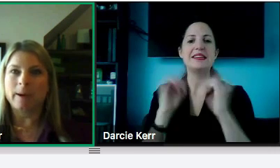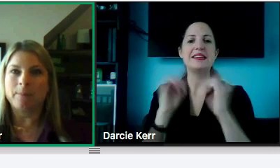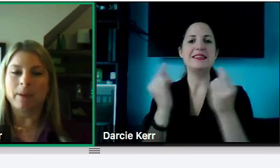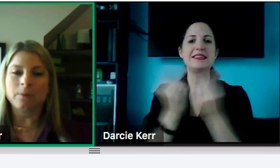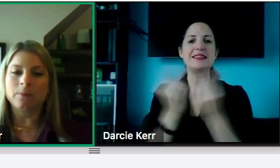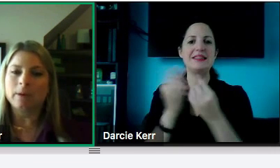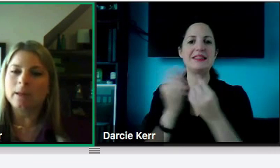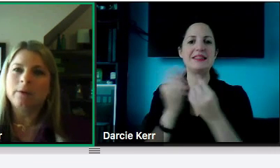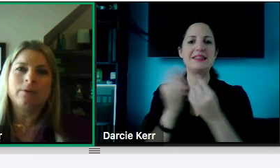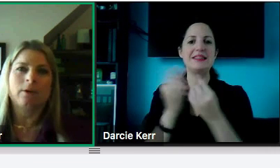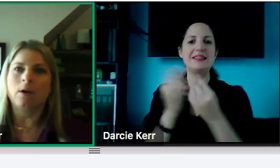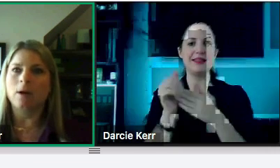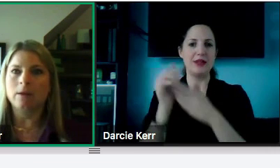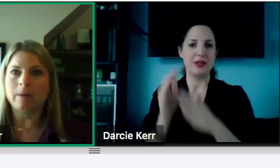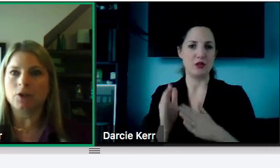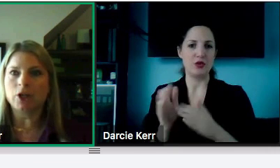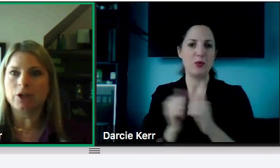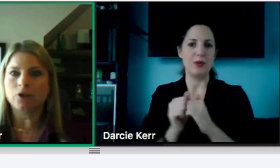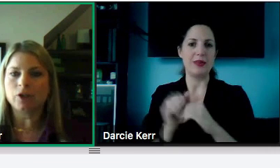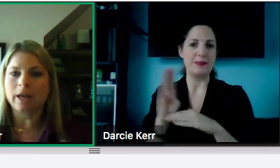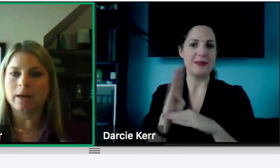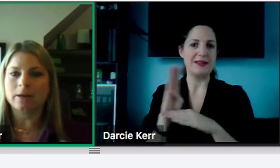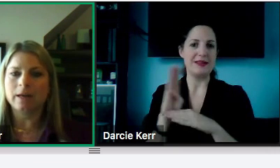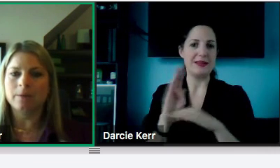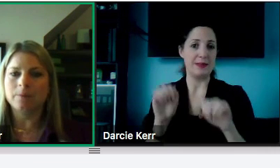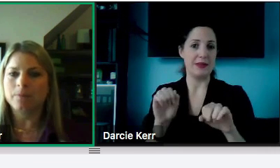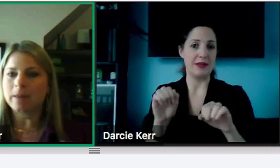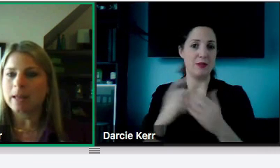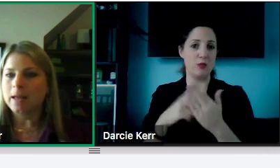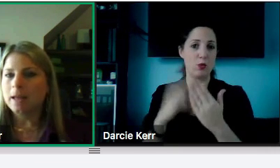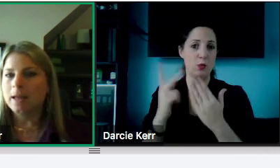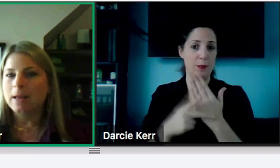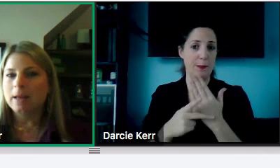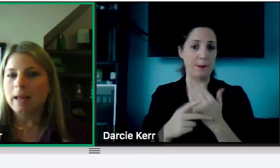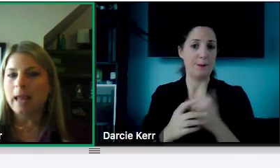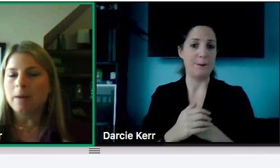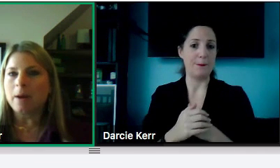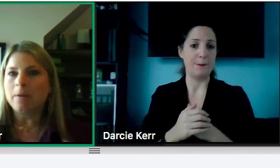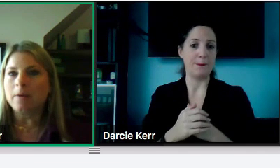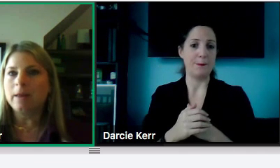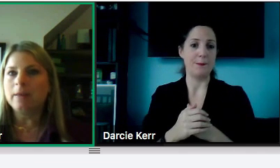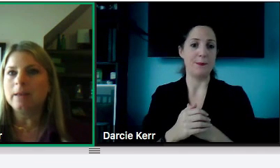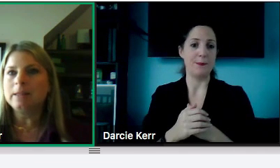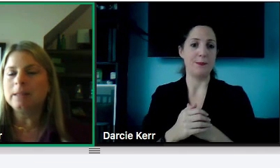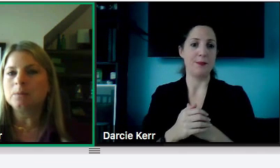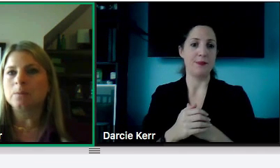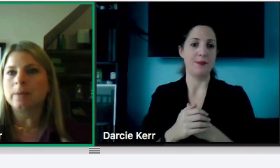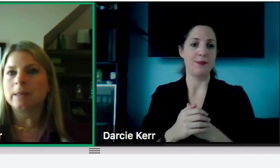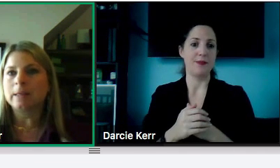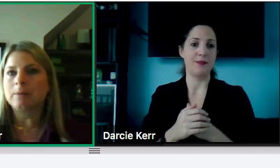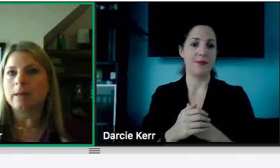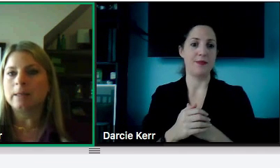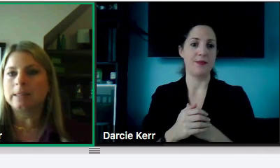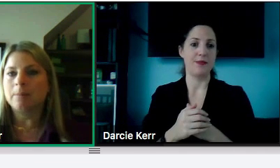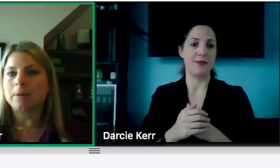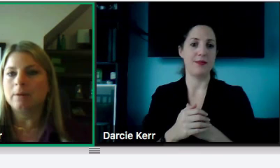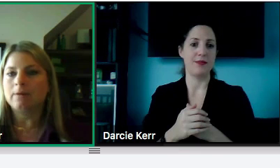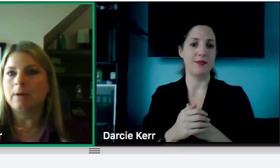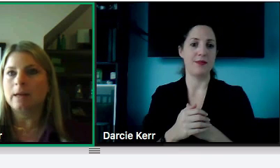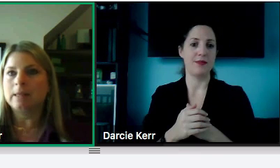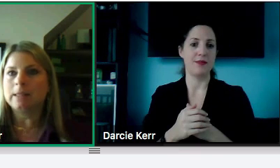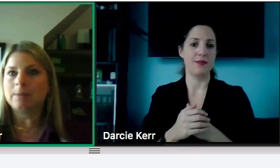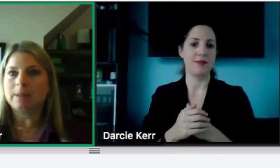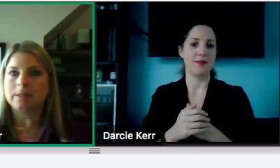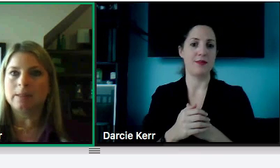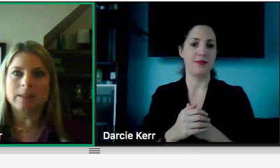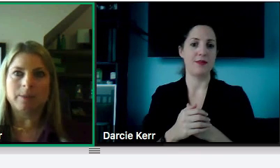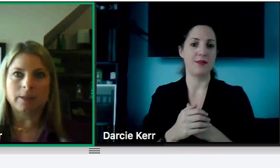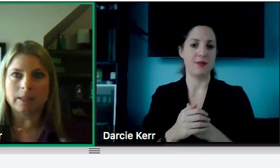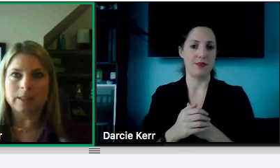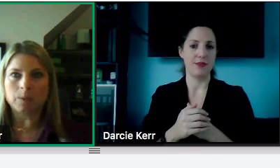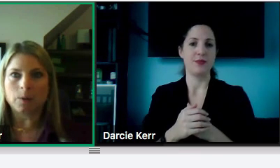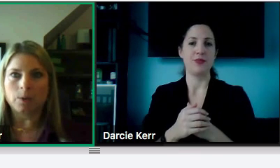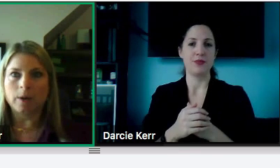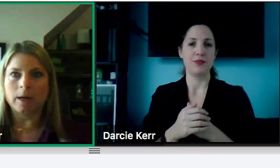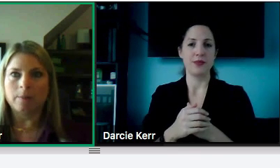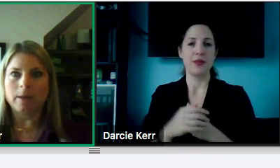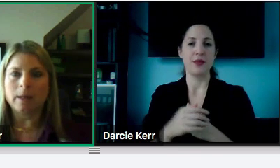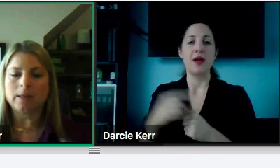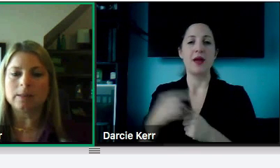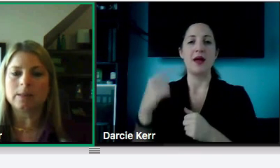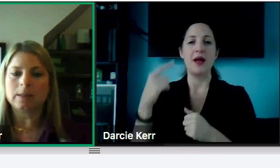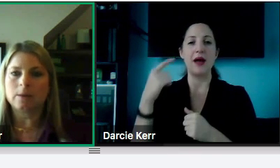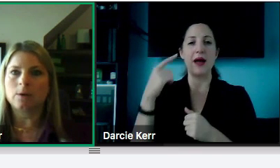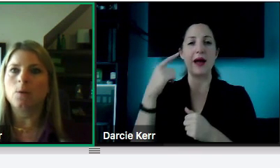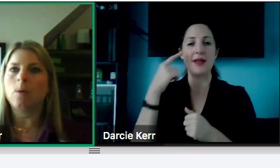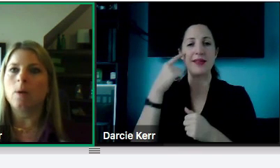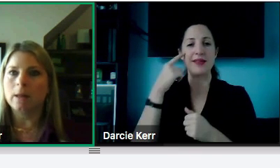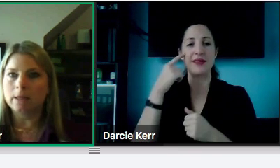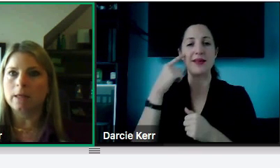Abilities program, but really for all of Make a Change Canada. And I think this is really what exemplifies the Business Abilities